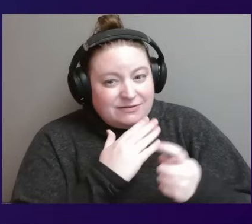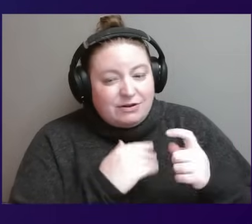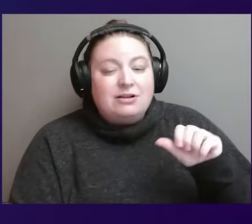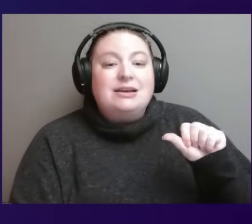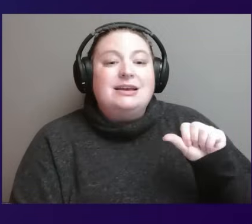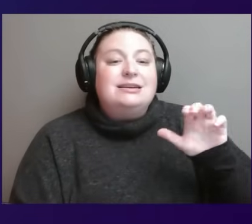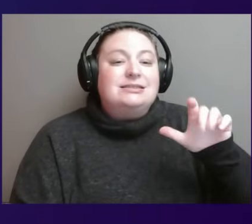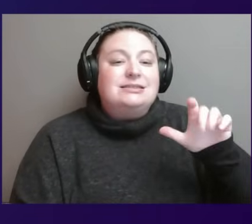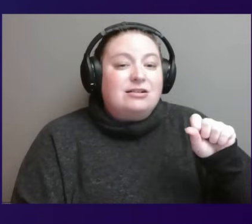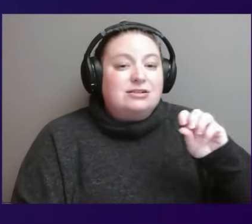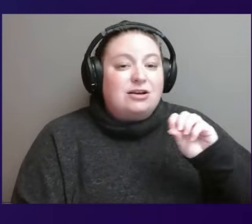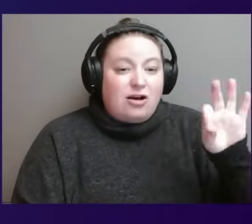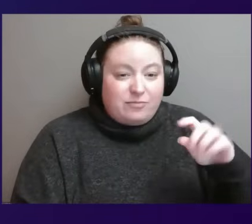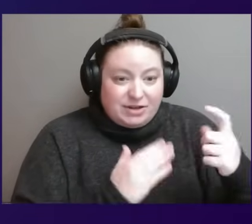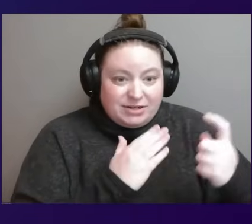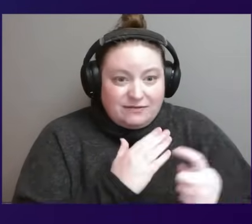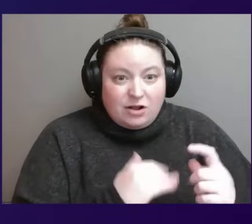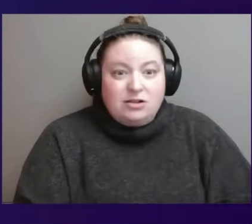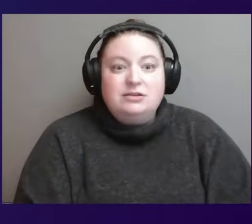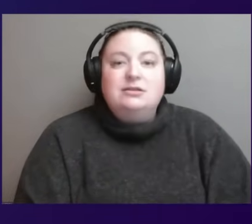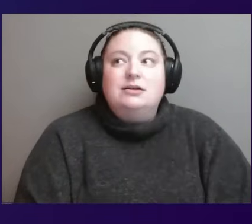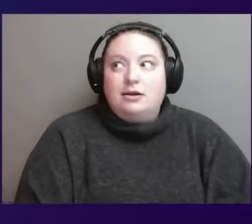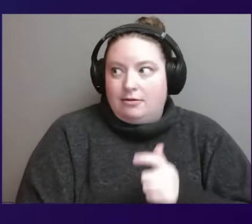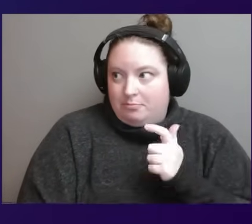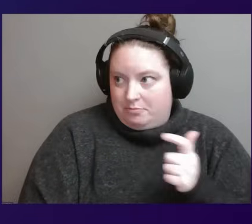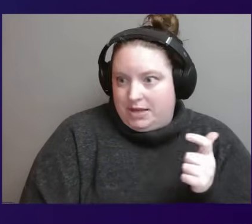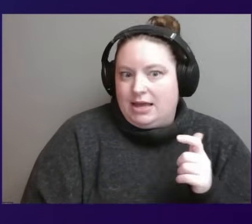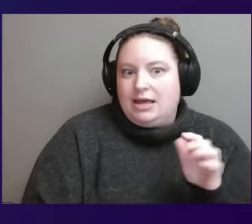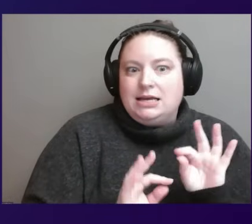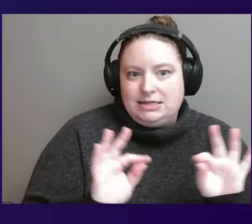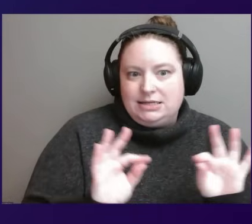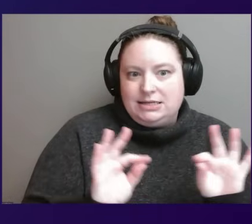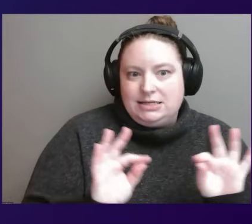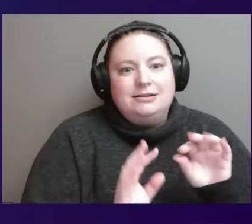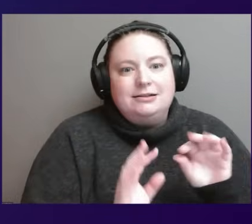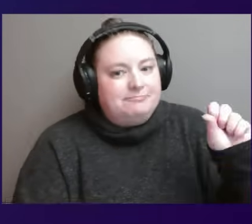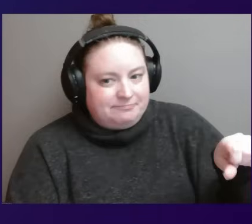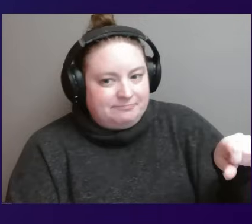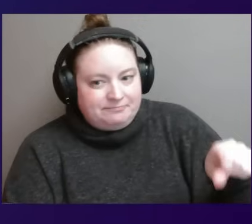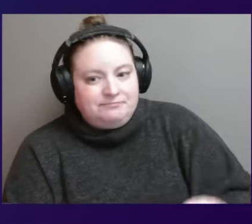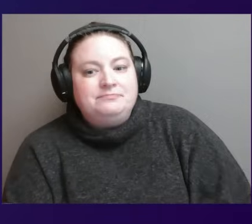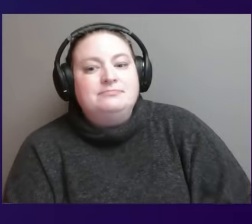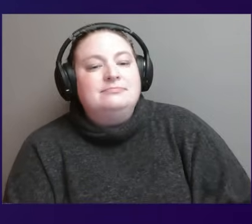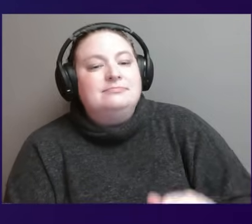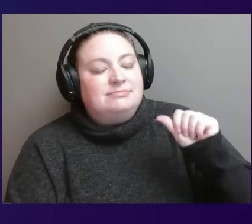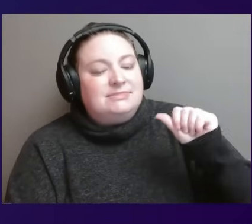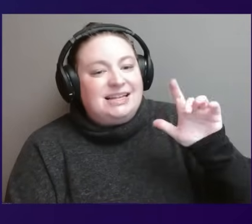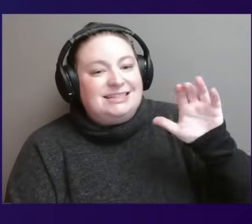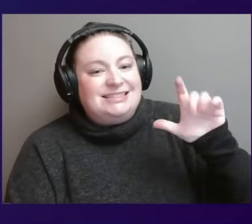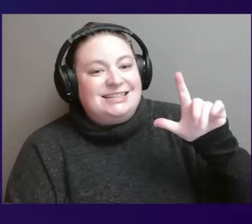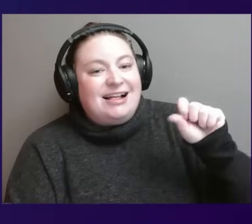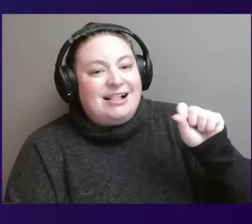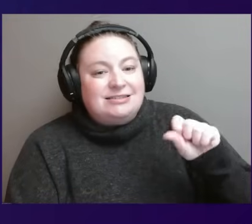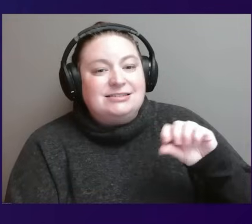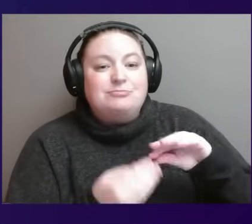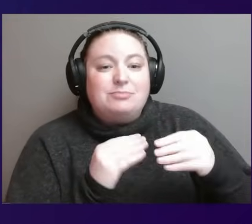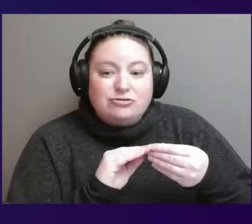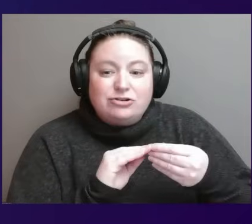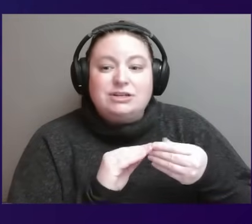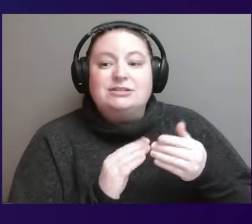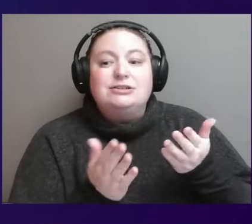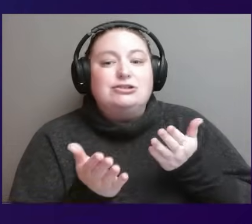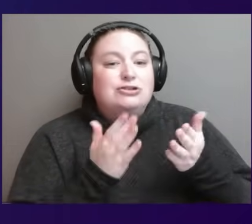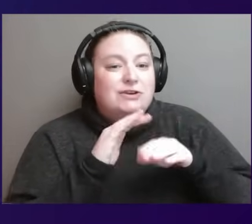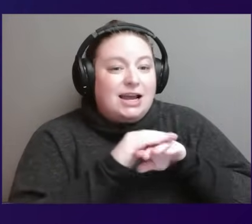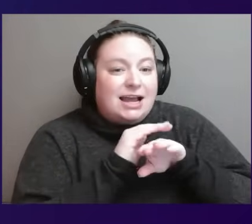covered. Such a big deal. And then, you know, ACLs in metrics, in server access logs and crowdtail logs. So that's